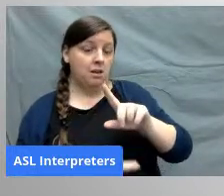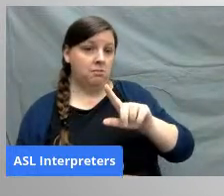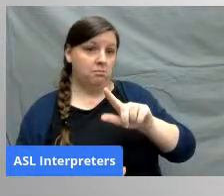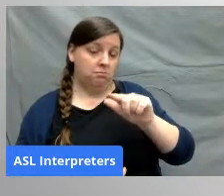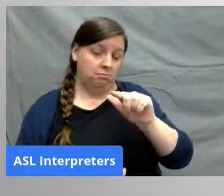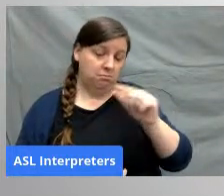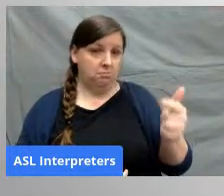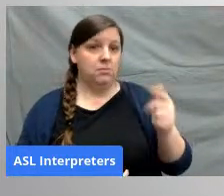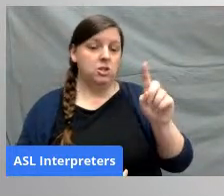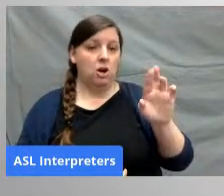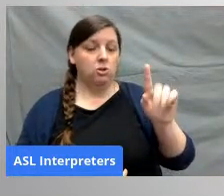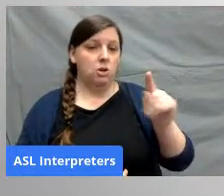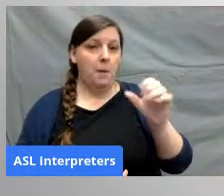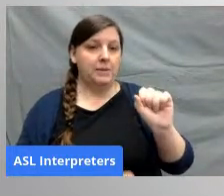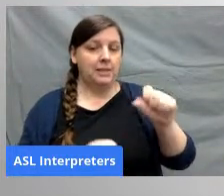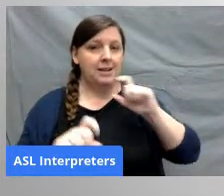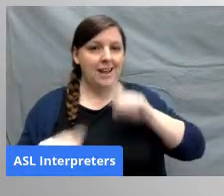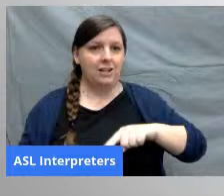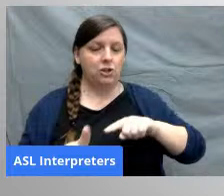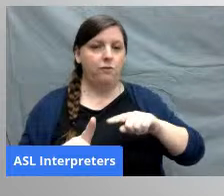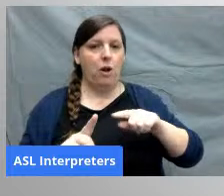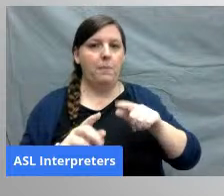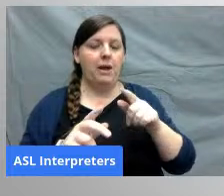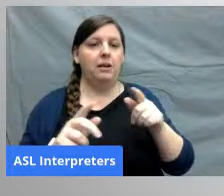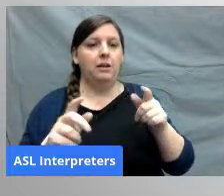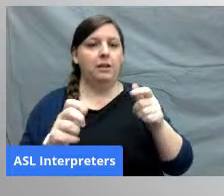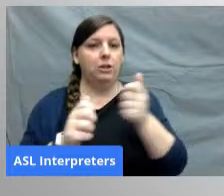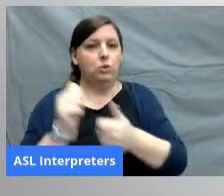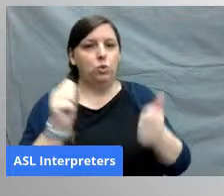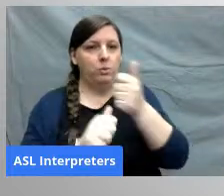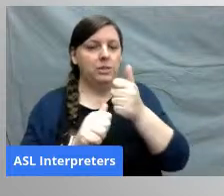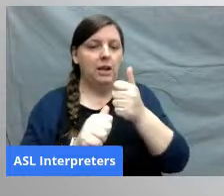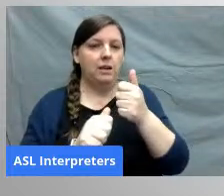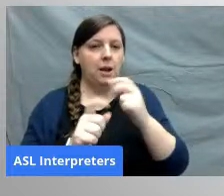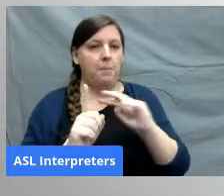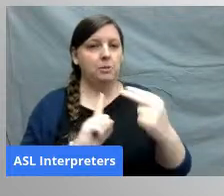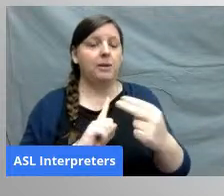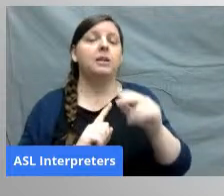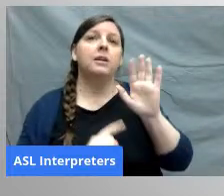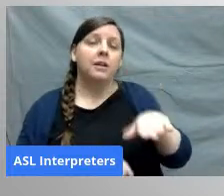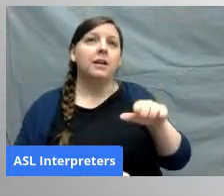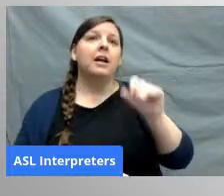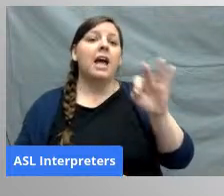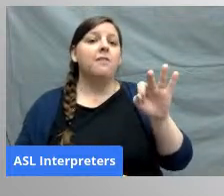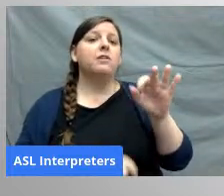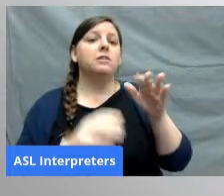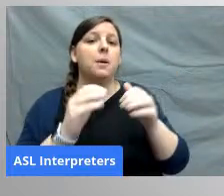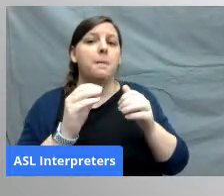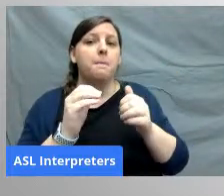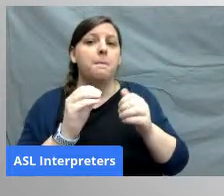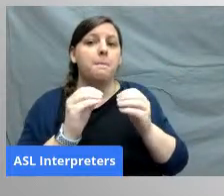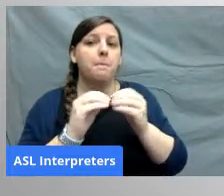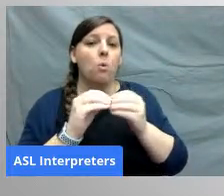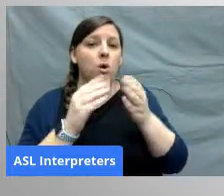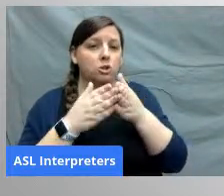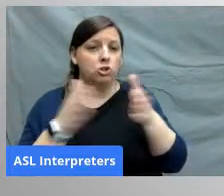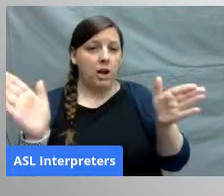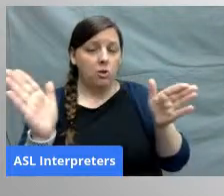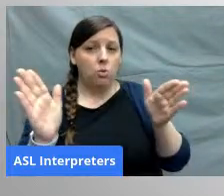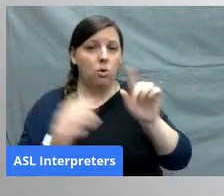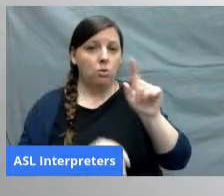superintendent perspective. So yeah, typically if there are like more general questions about the personnel list,